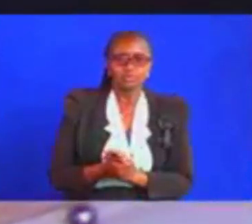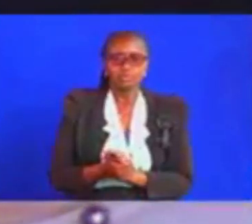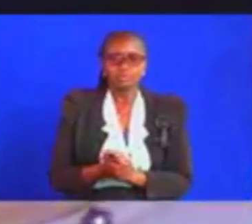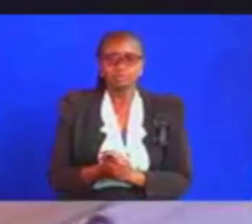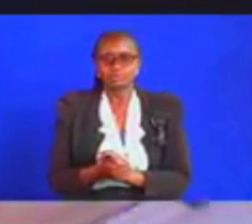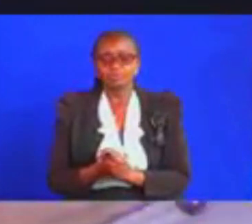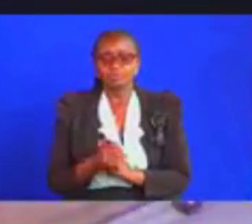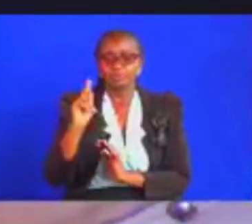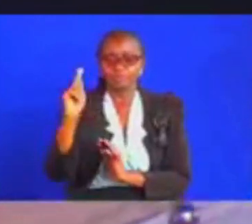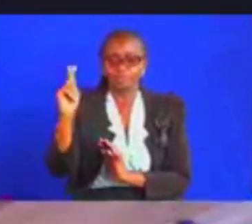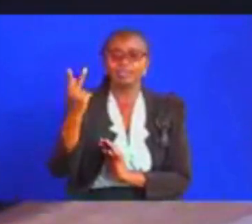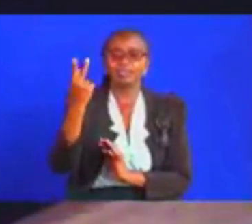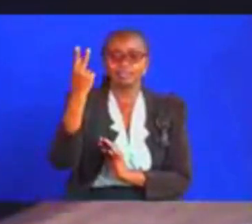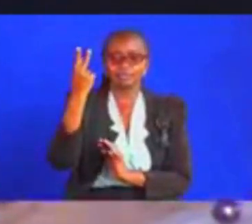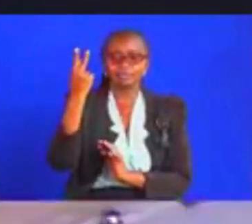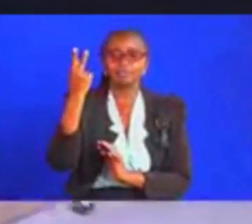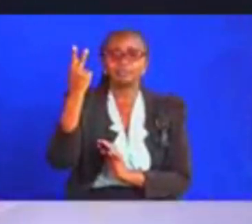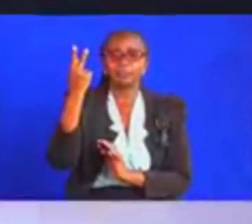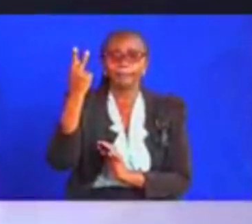Kenya,